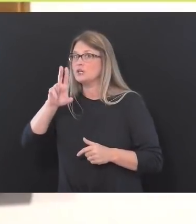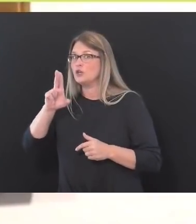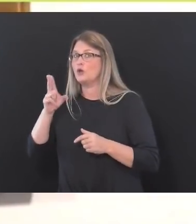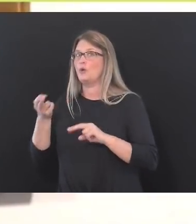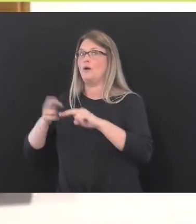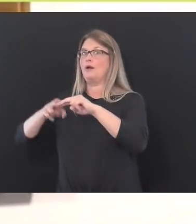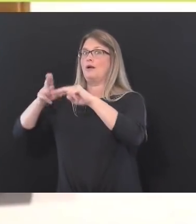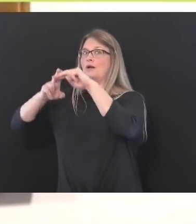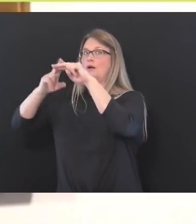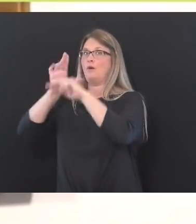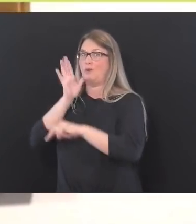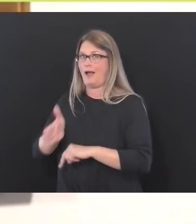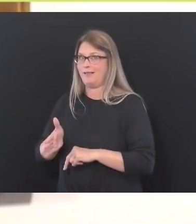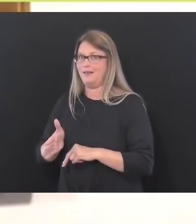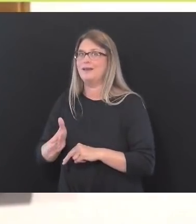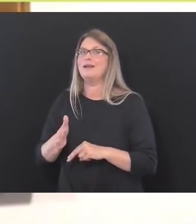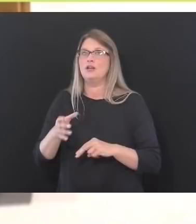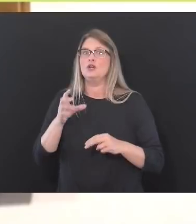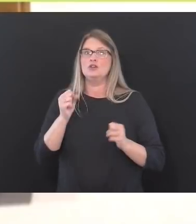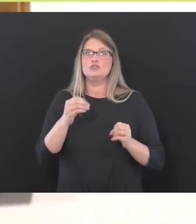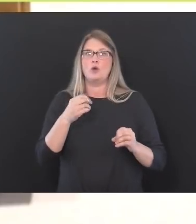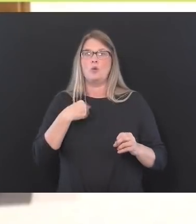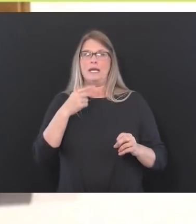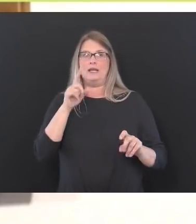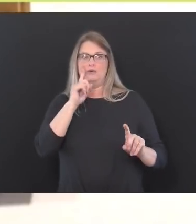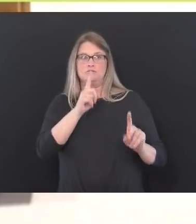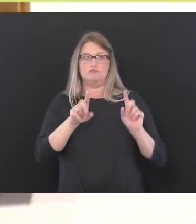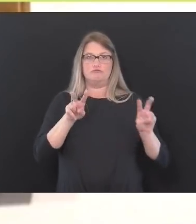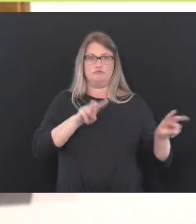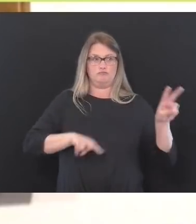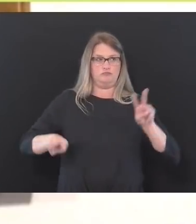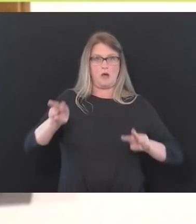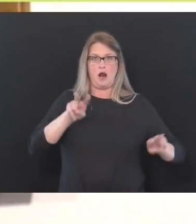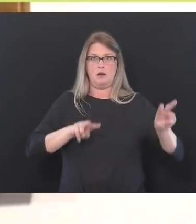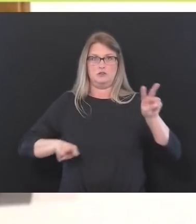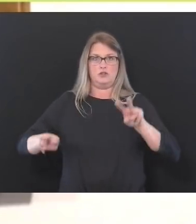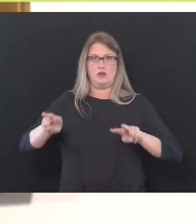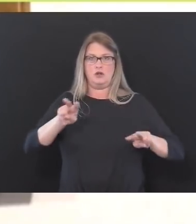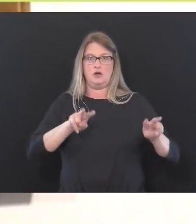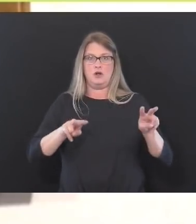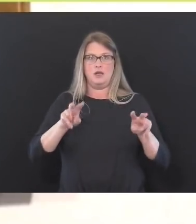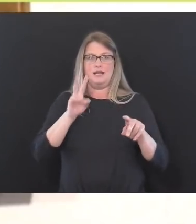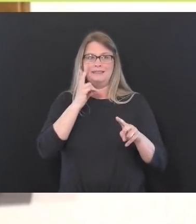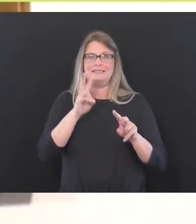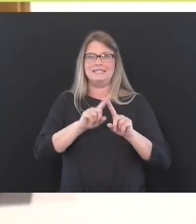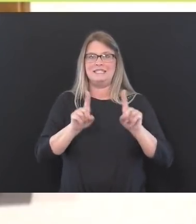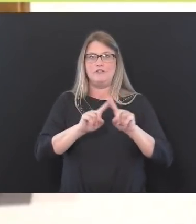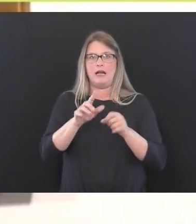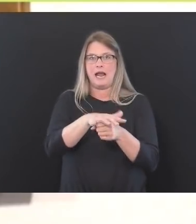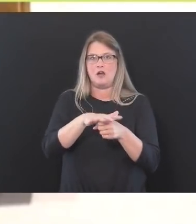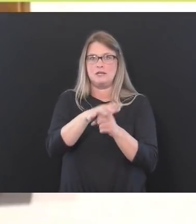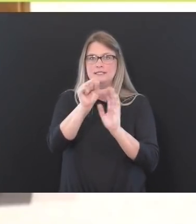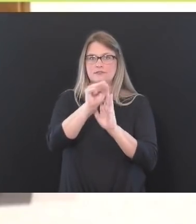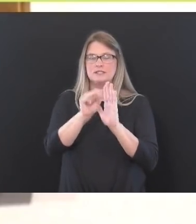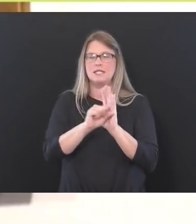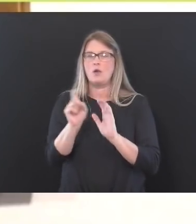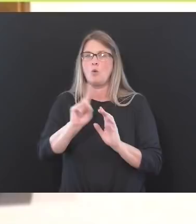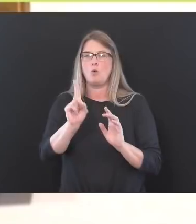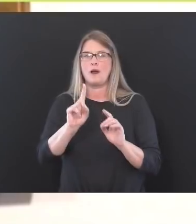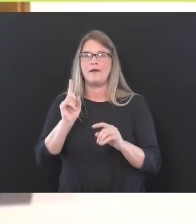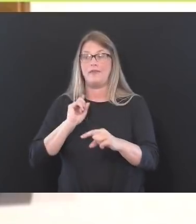visits and looking at those for increases, and particularly the areas of our state that we see the increased amount of